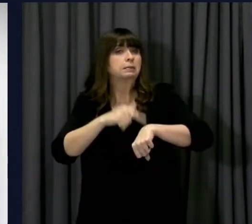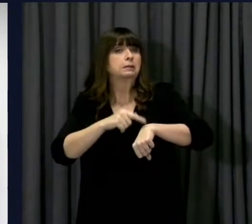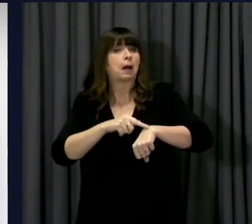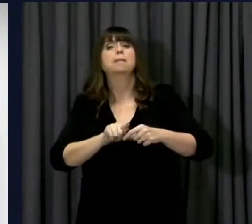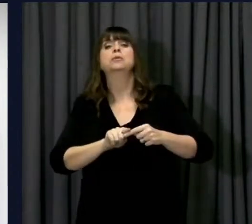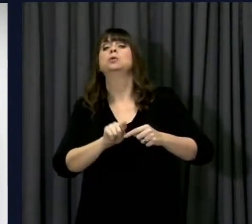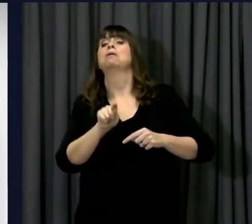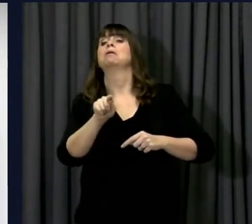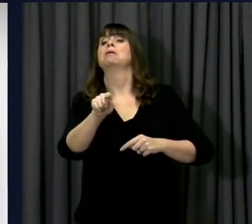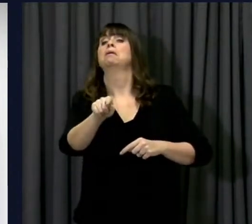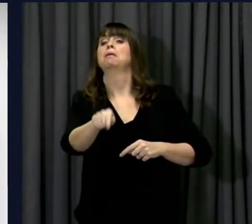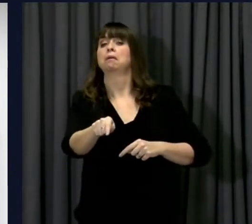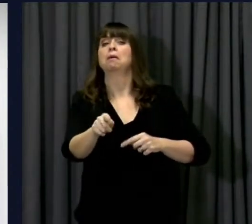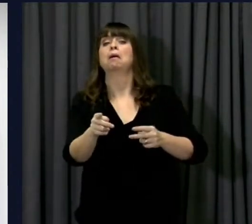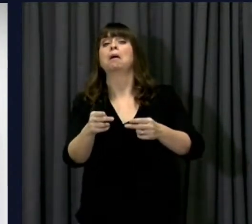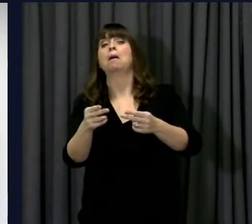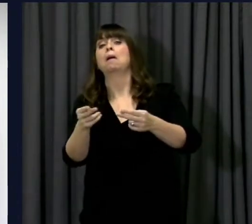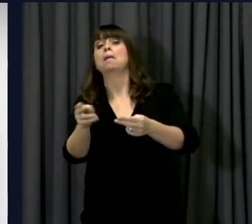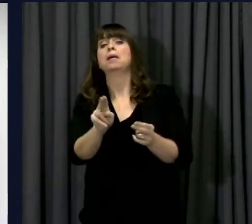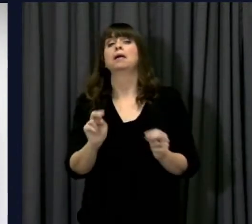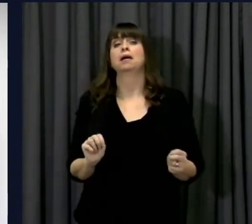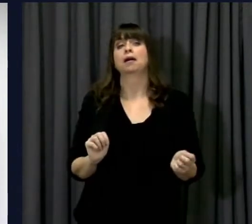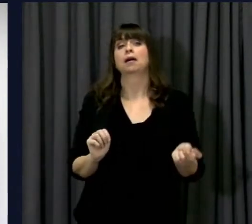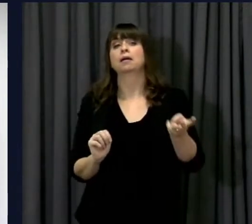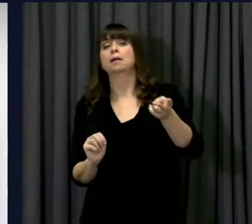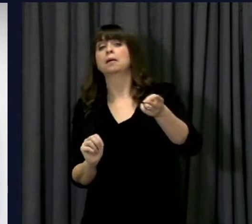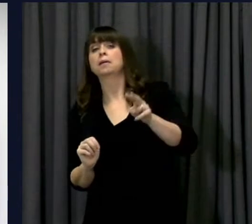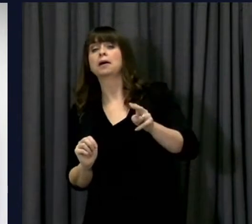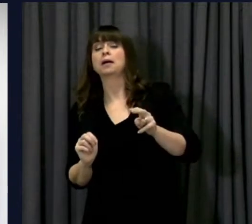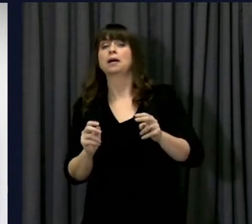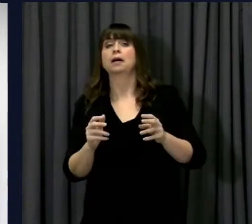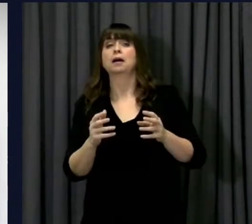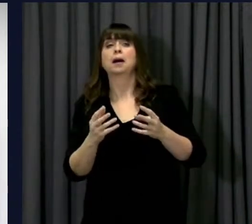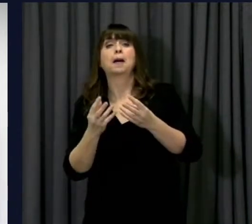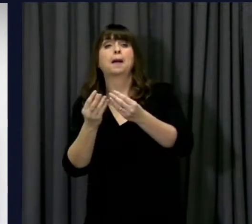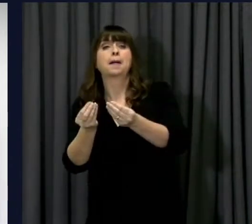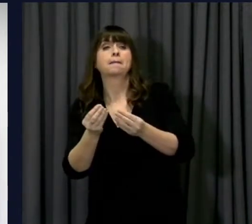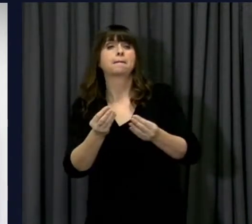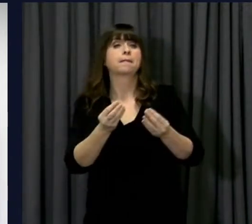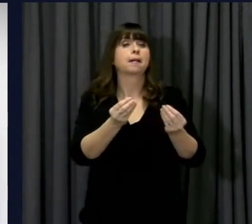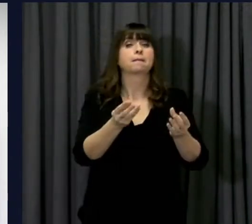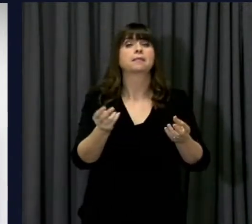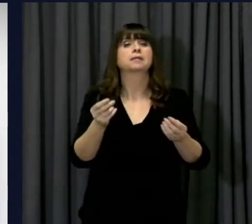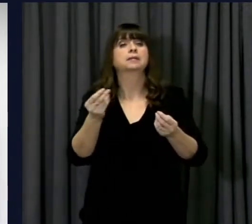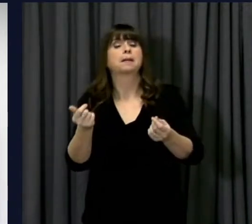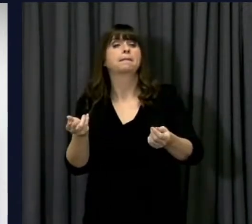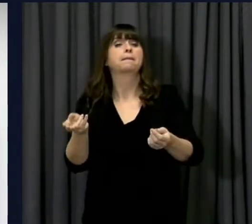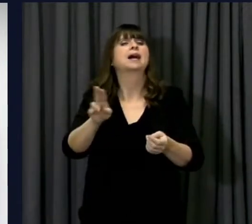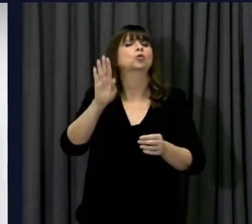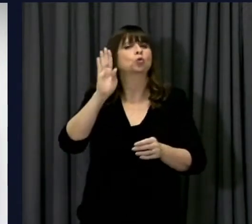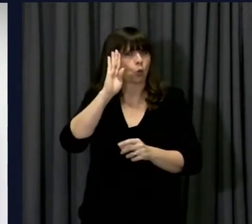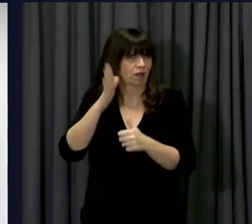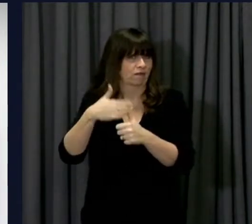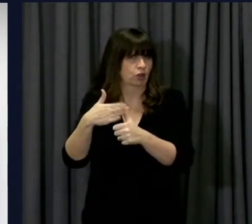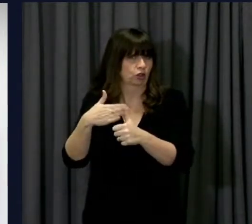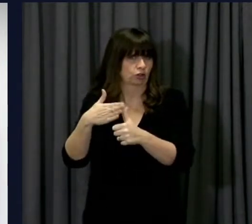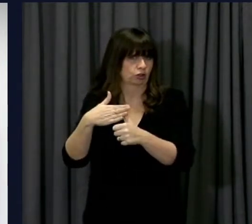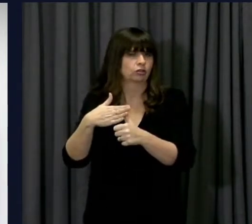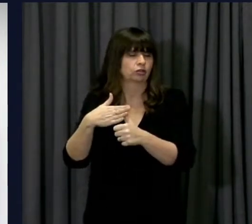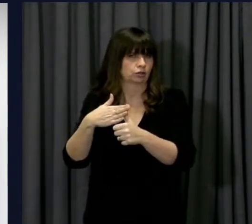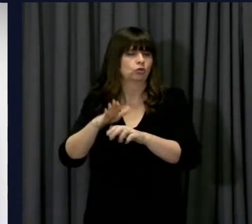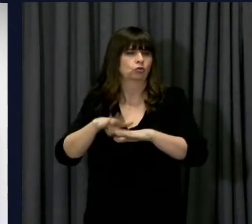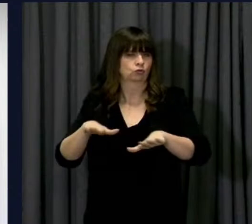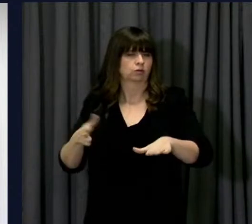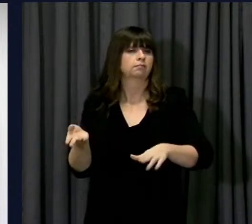of this government to, if we can, to use our headroom to help a return to school. We'll then need to assess the